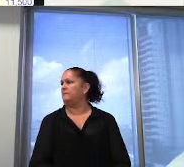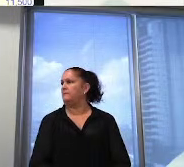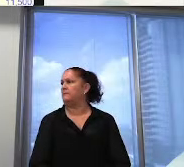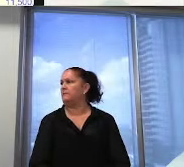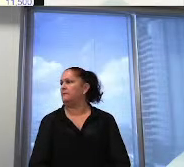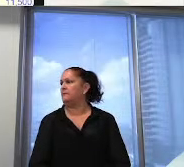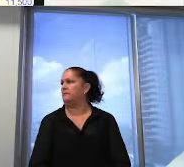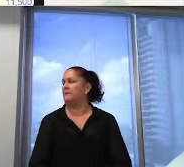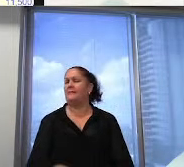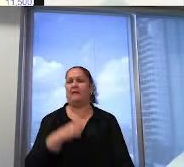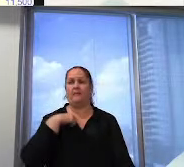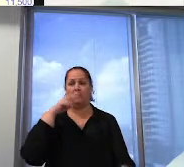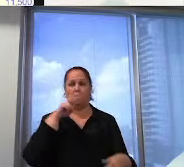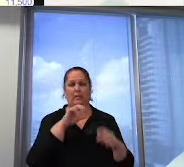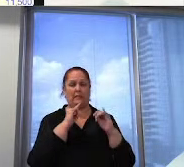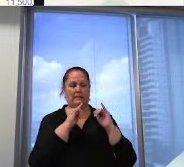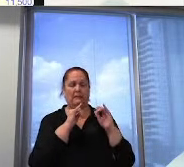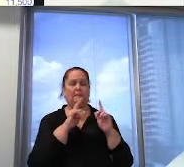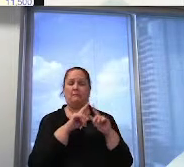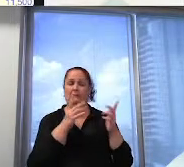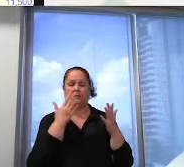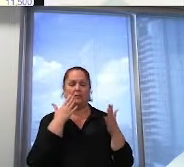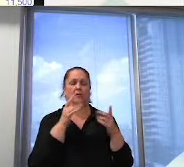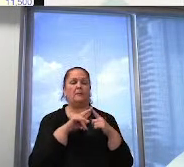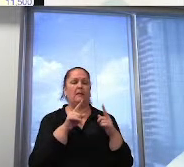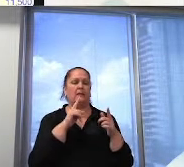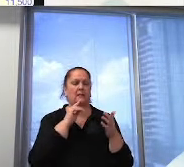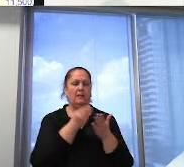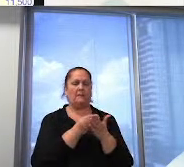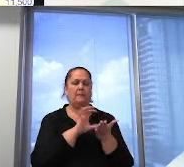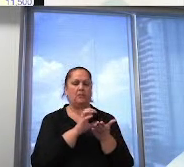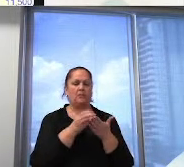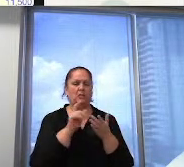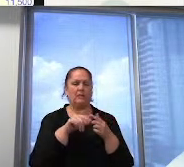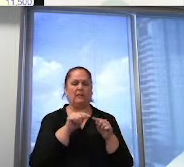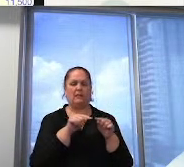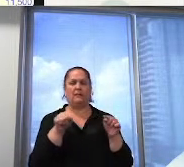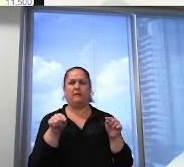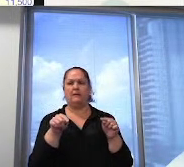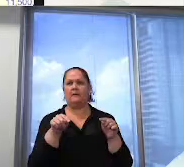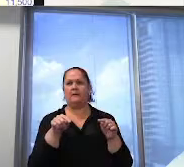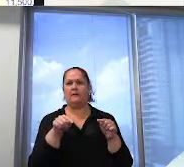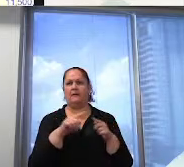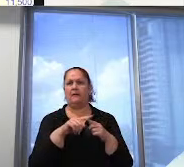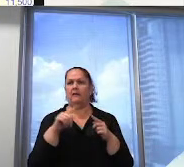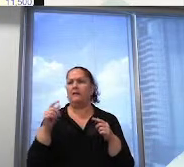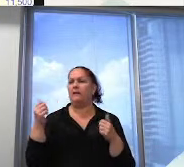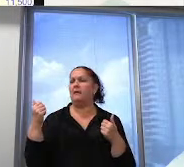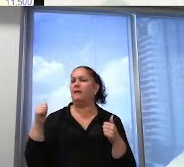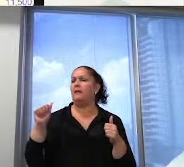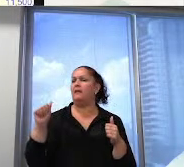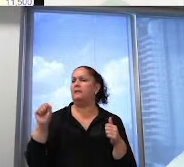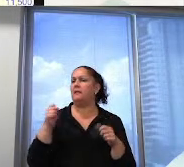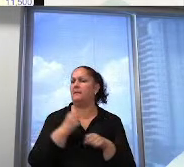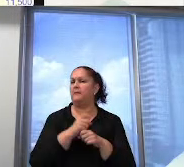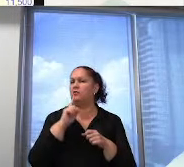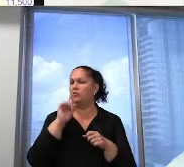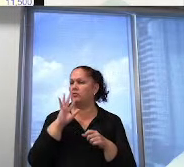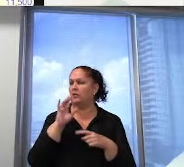I think there's, if I'm looking at the same thing you're looking at, I think there are budgets on that line item in there.